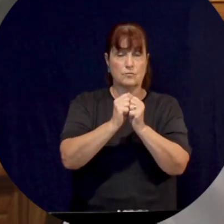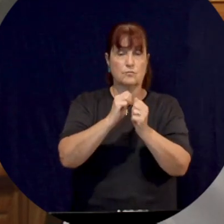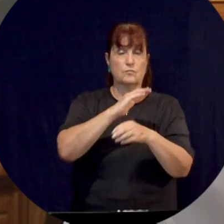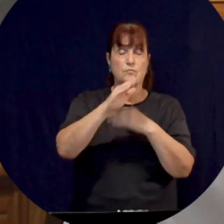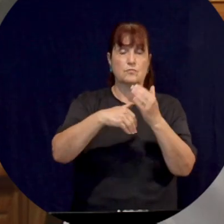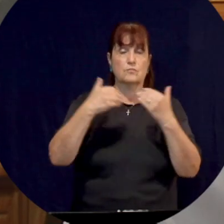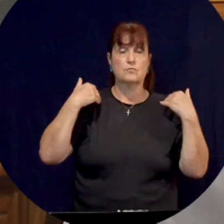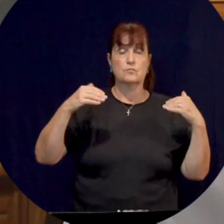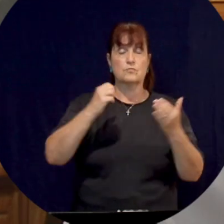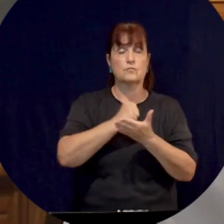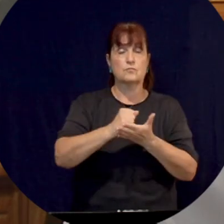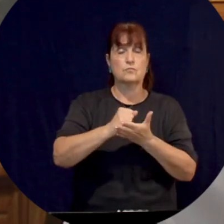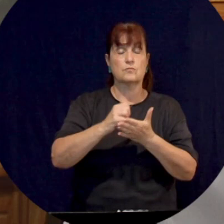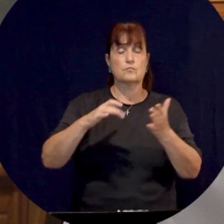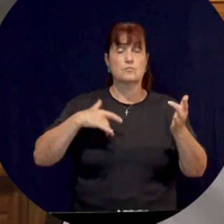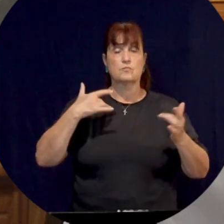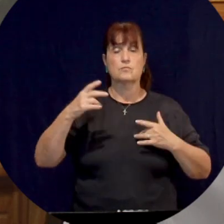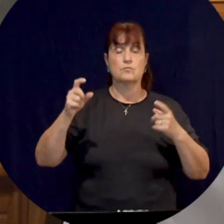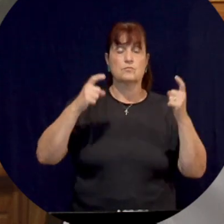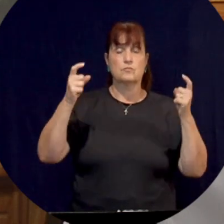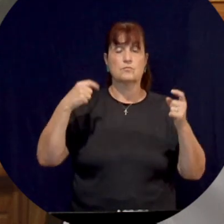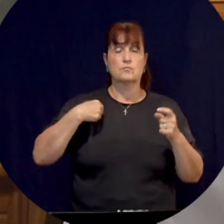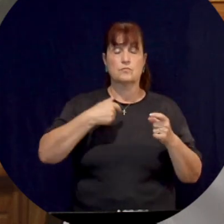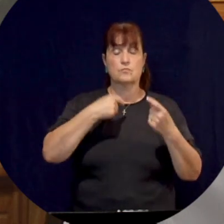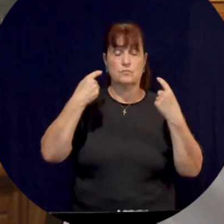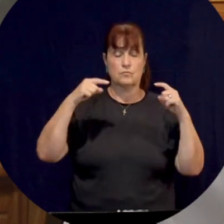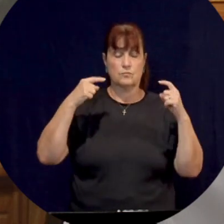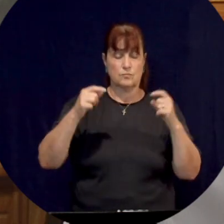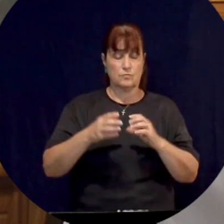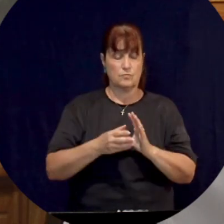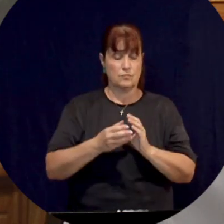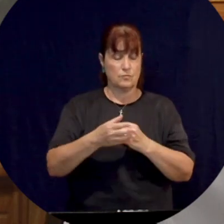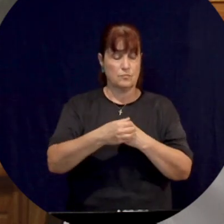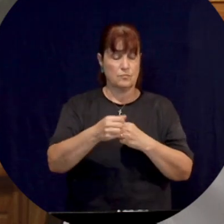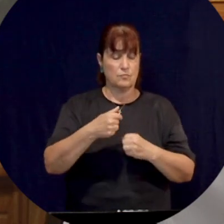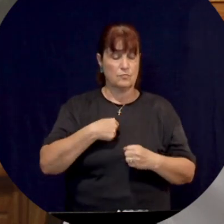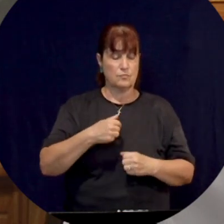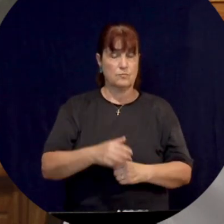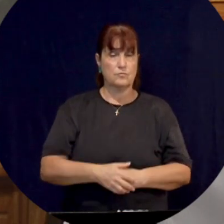saints, as in joyful celebration we acclaim.